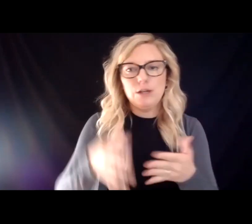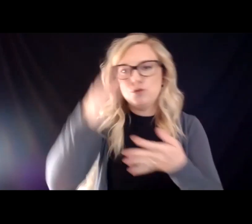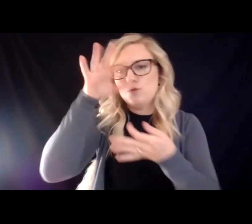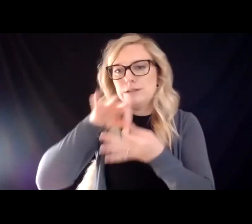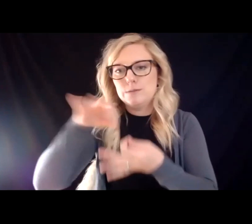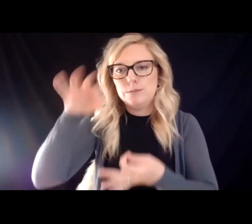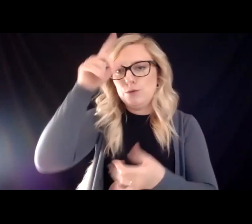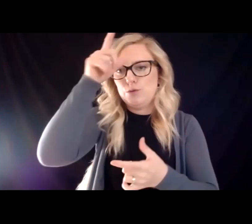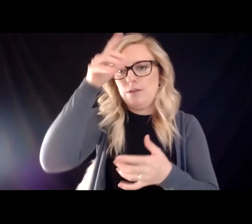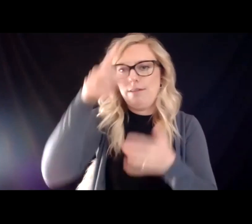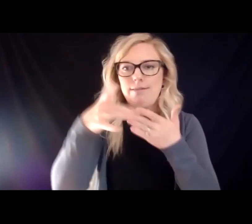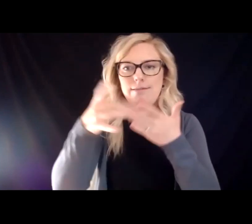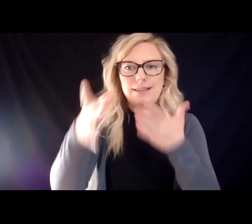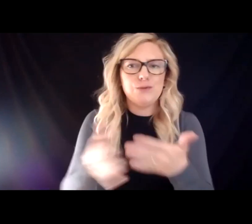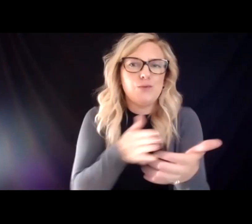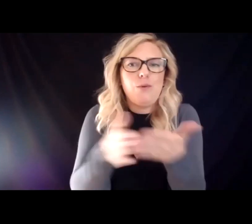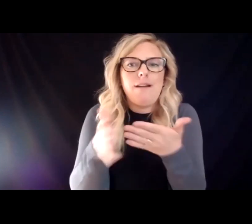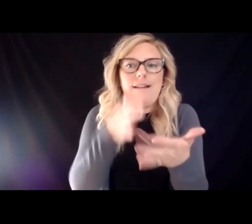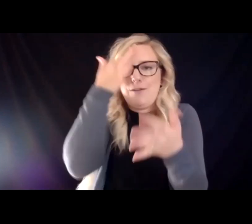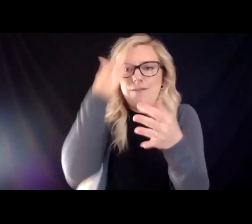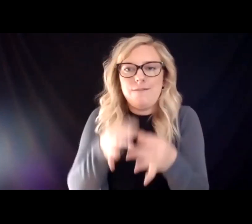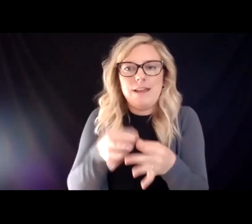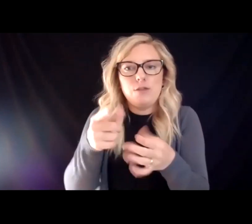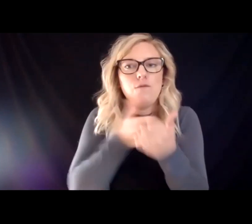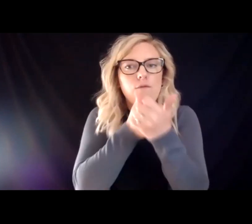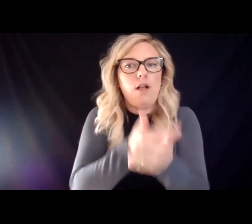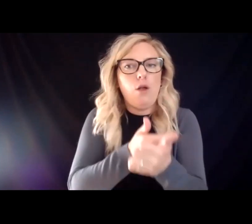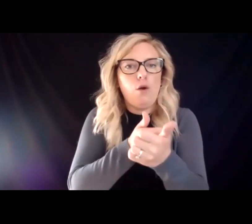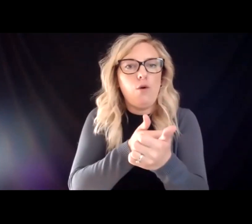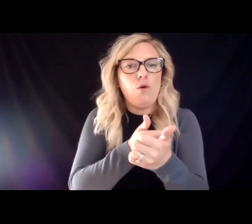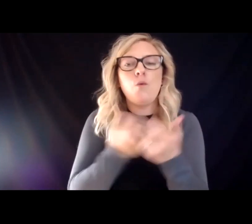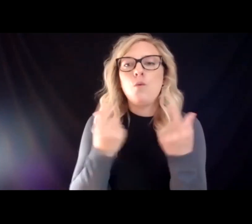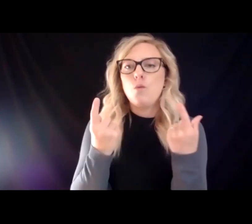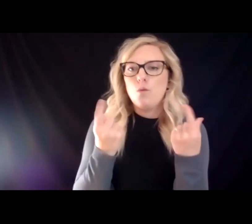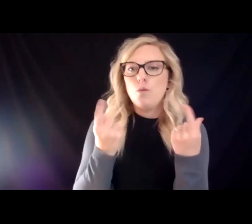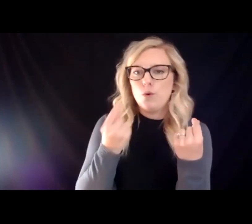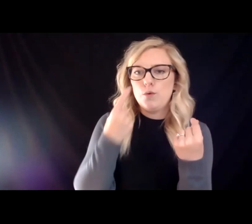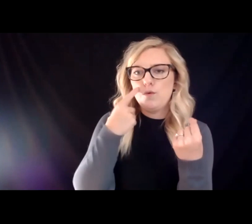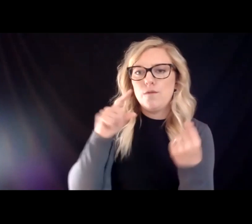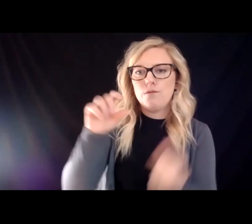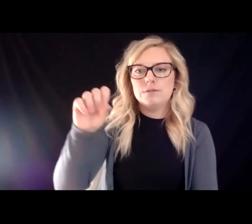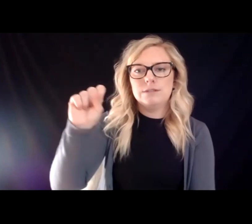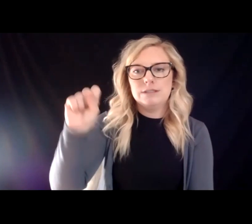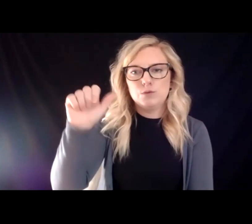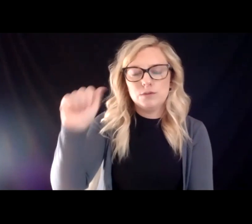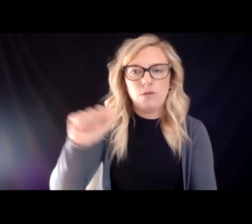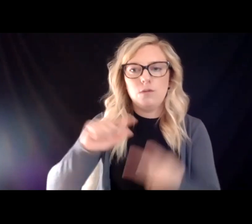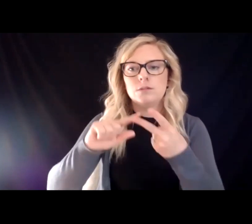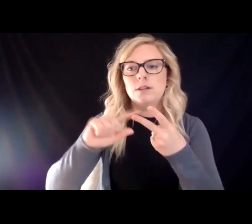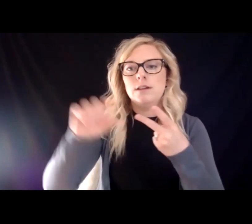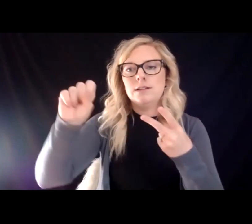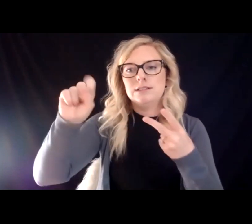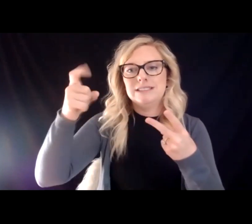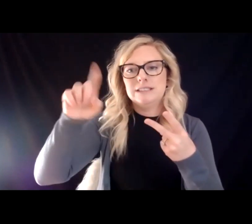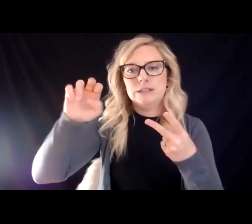practice, ask them, what can we do for sexual assault and sexual harassment, sexual violence victims?